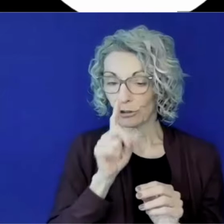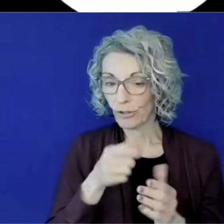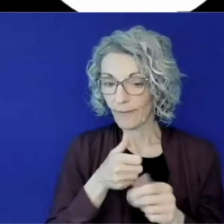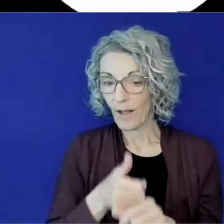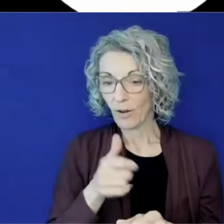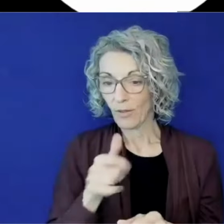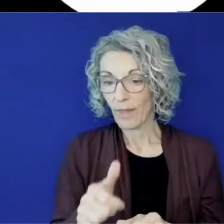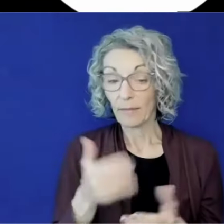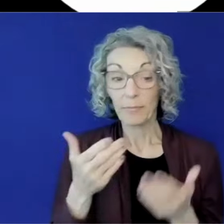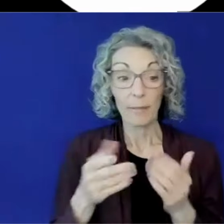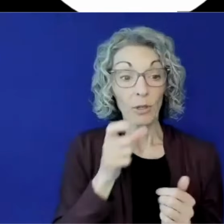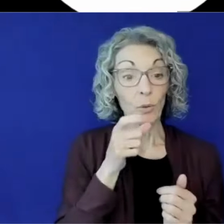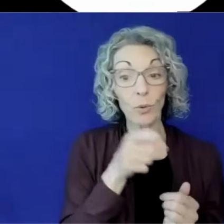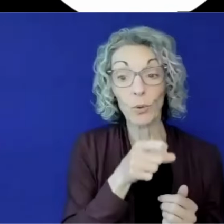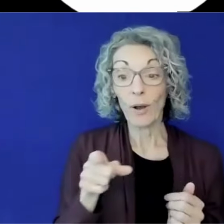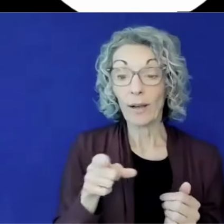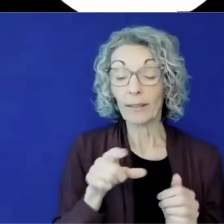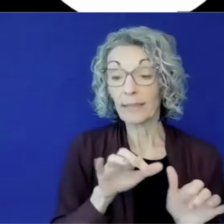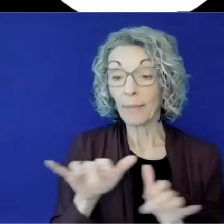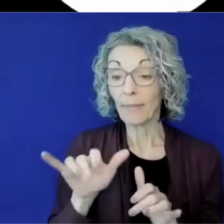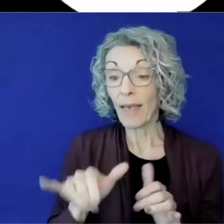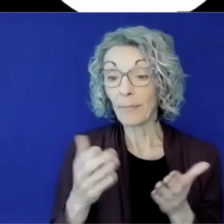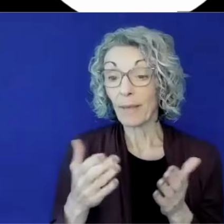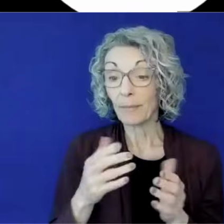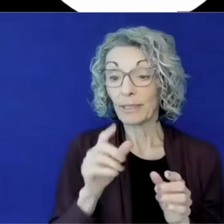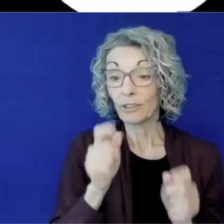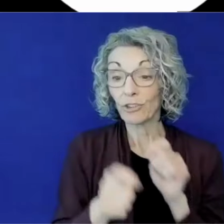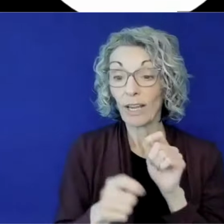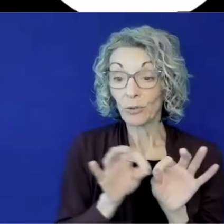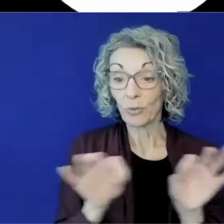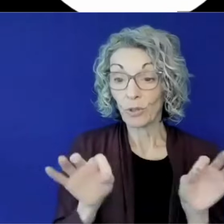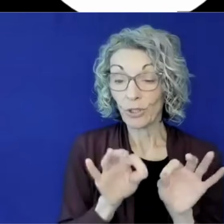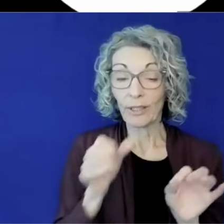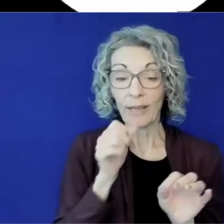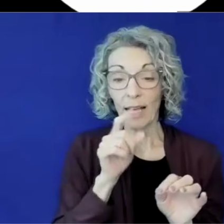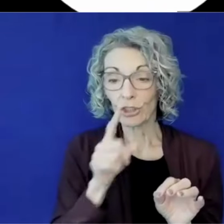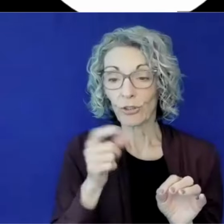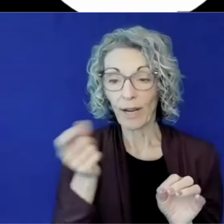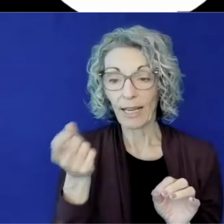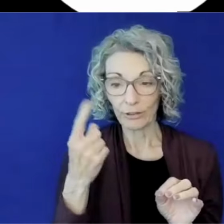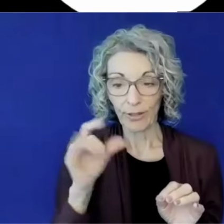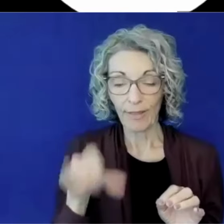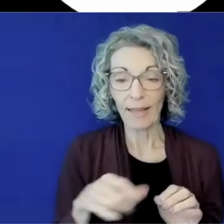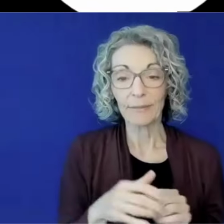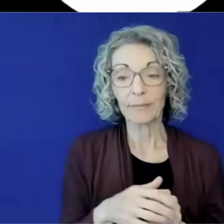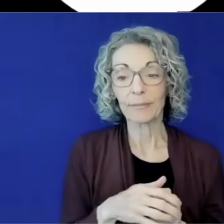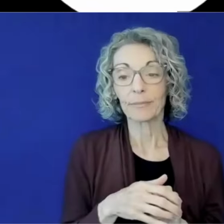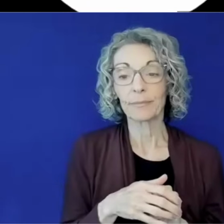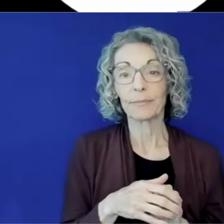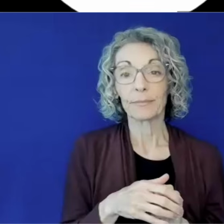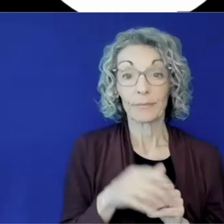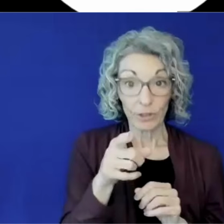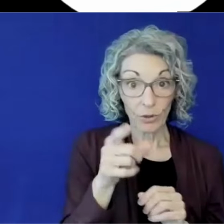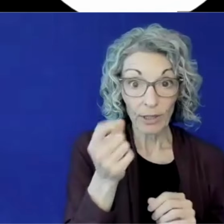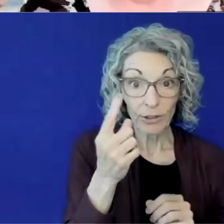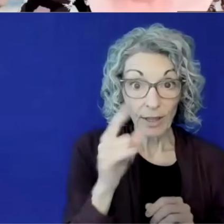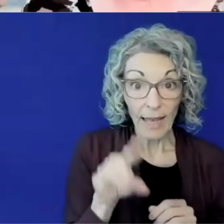whoever that is might want to reword that because I'm not sure I really understand it. I don't know if you do,